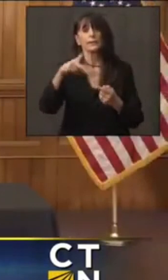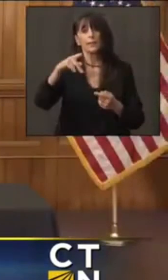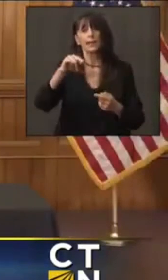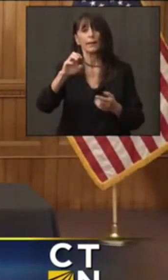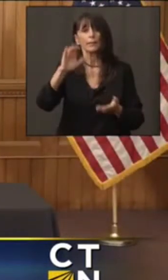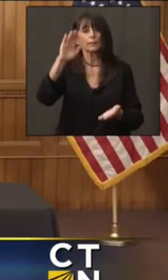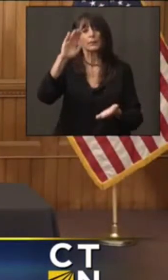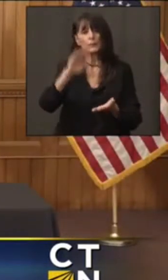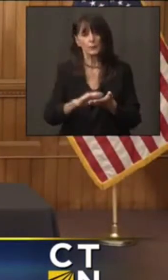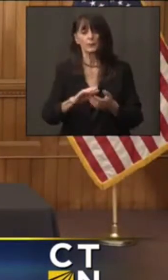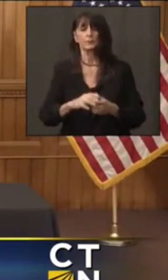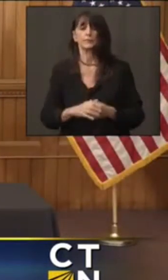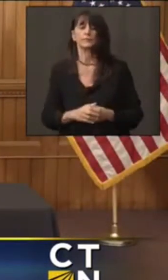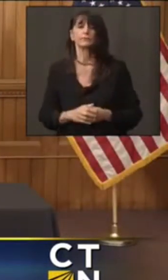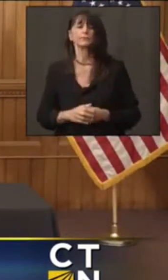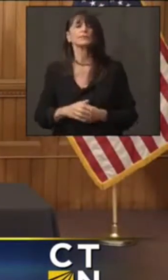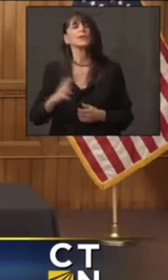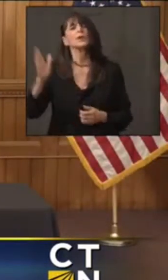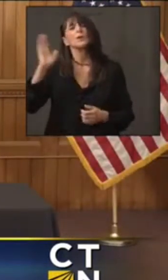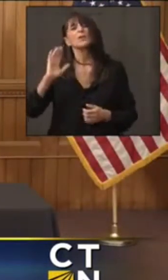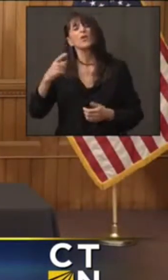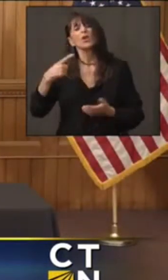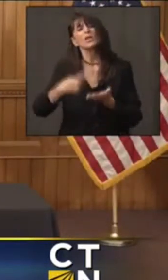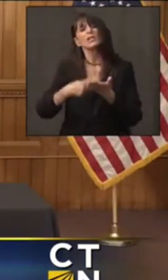thing. You mentioned Wisconsin earlier.